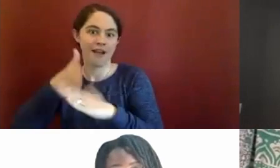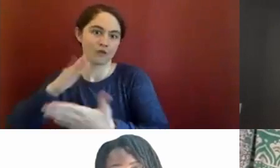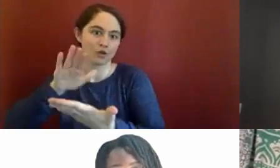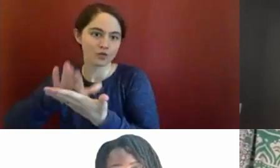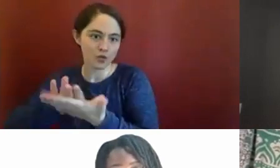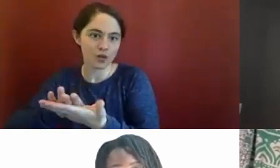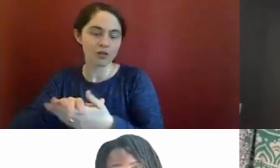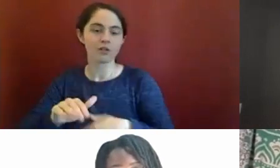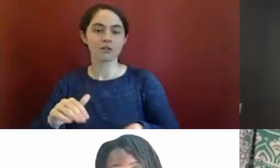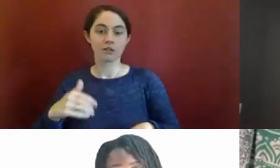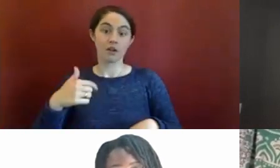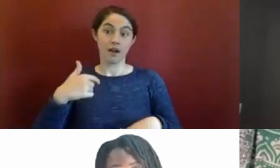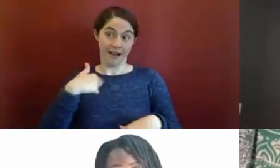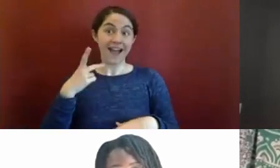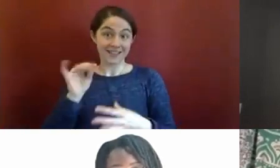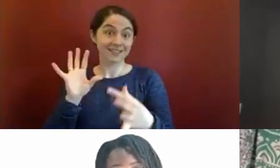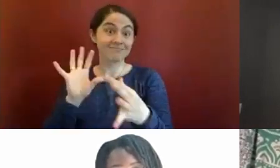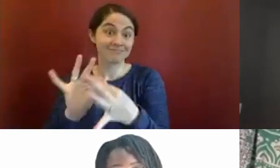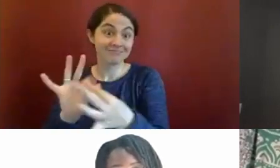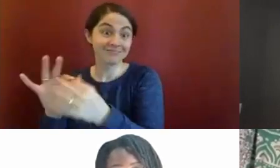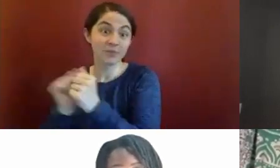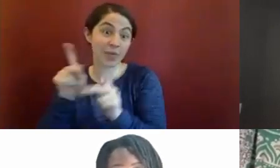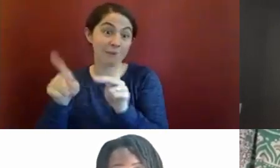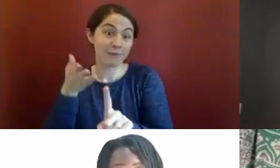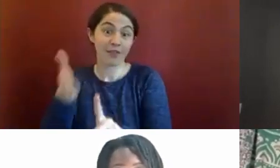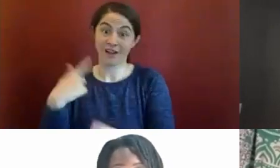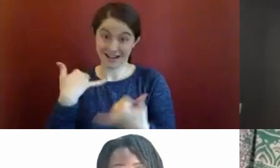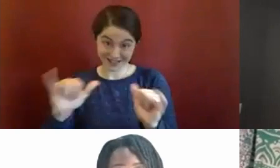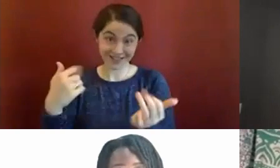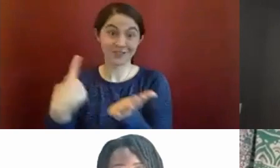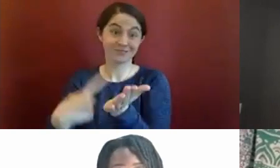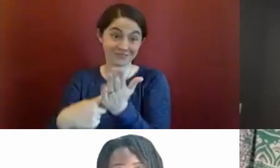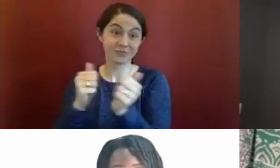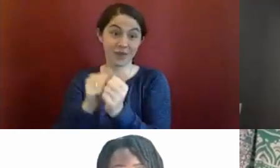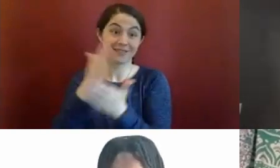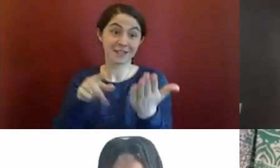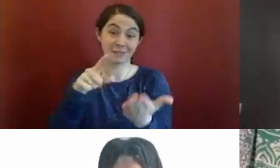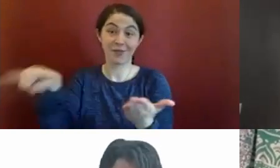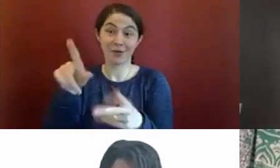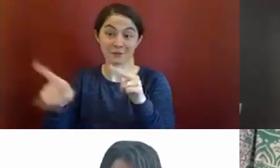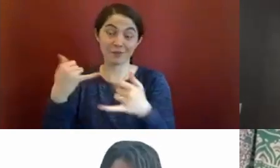positive experience that I had. And I still talk to some of the kids that I ended up going to these after school programs with.